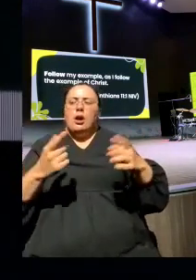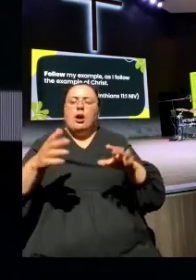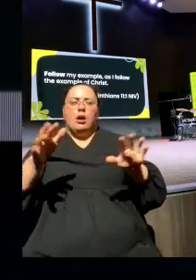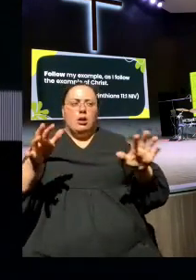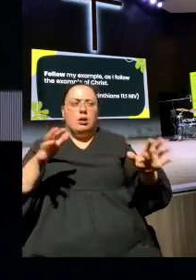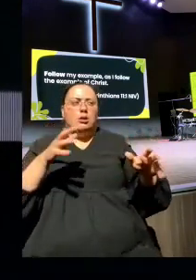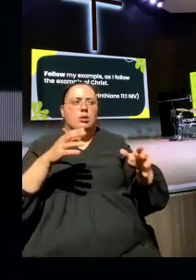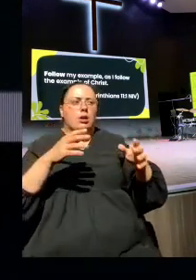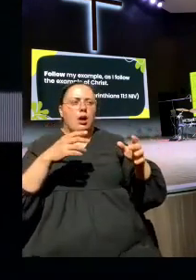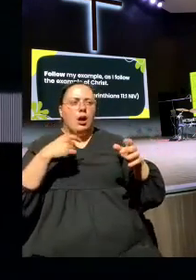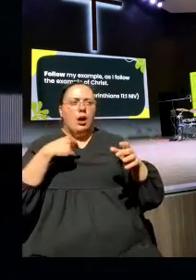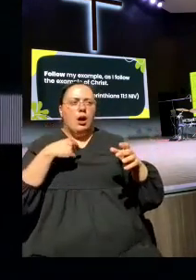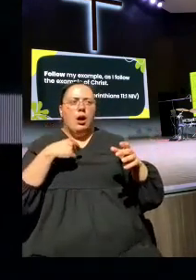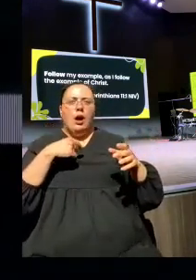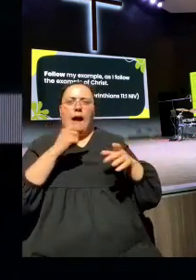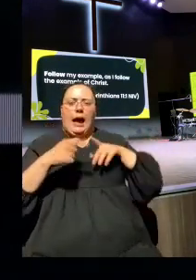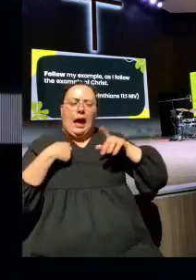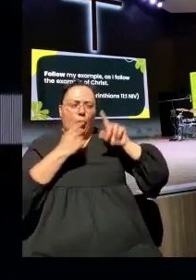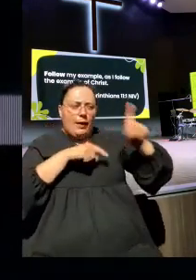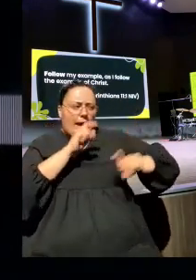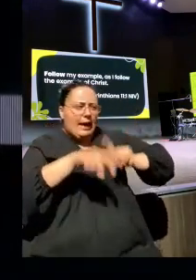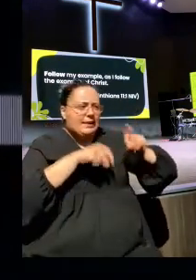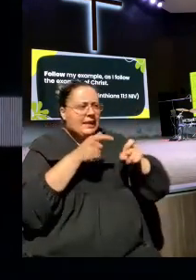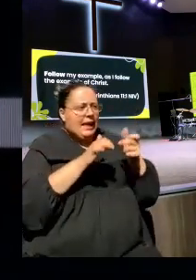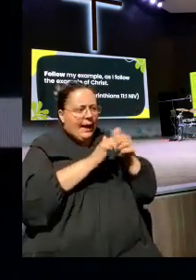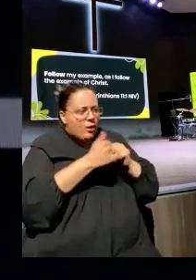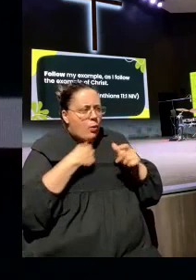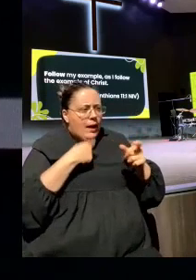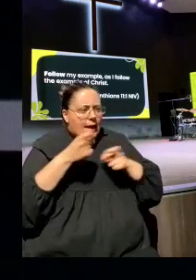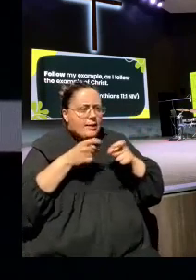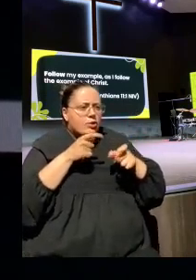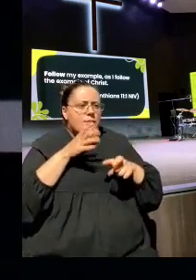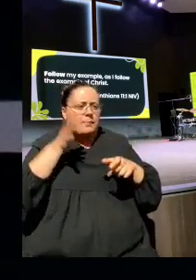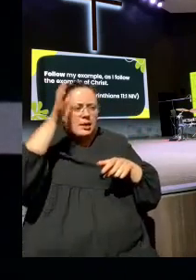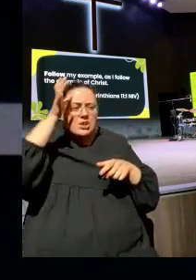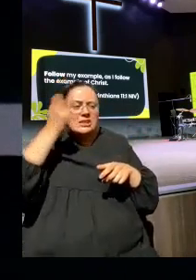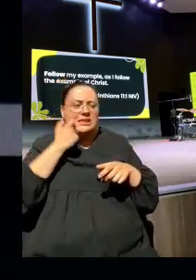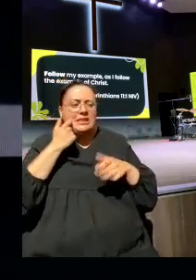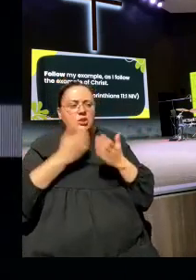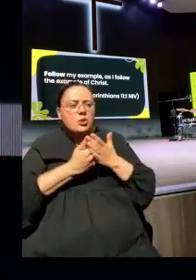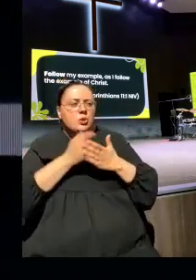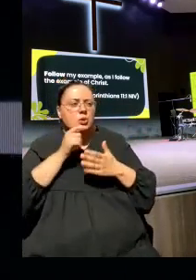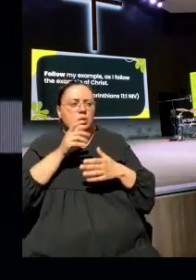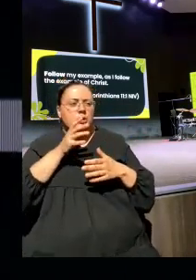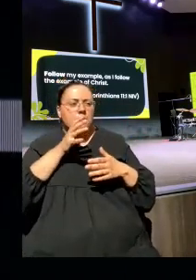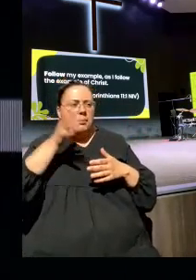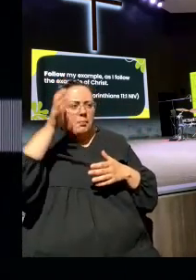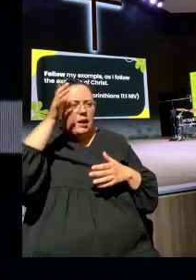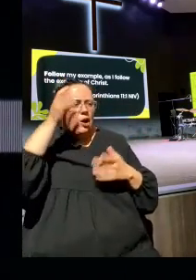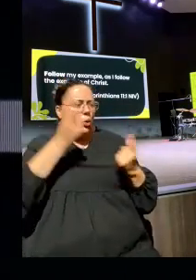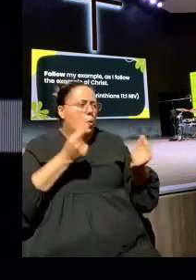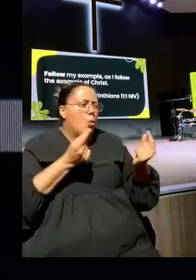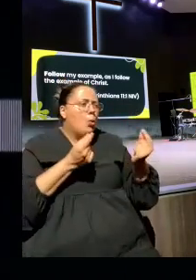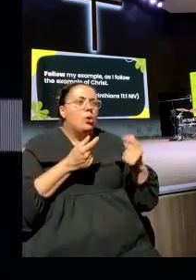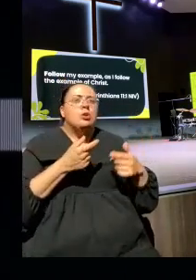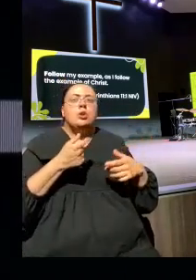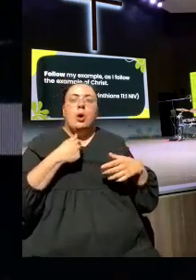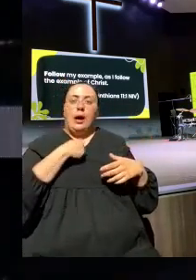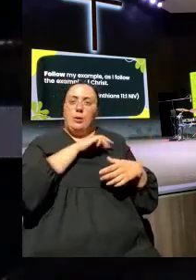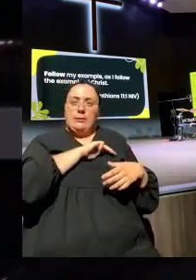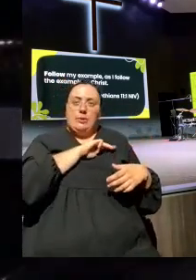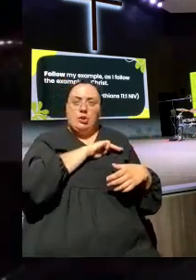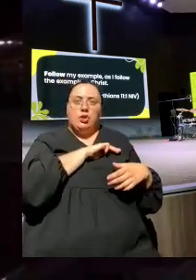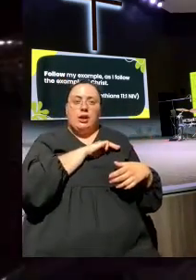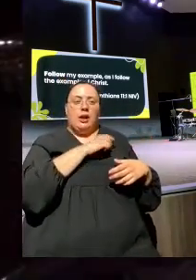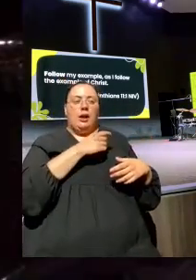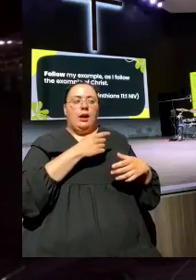about life issues and about handling relationships and making big decisions. I was ministering alongside people,